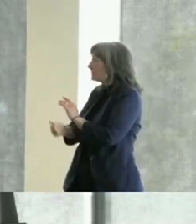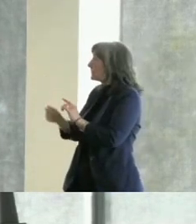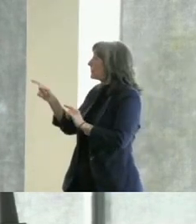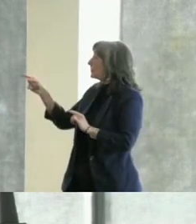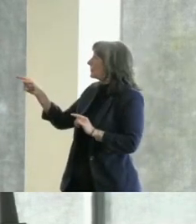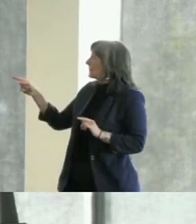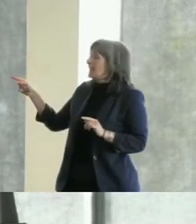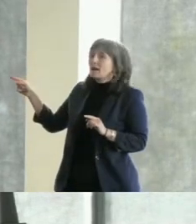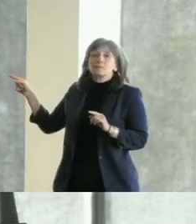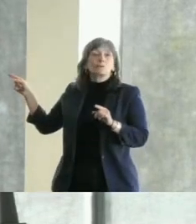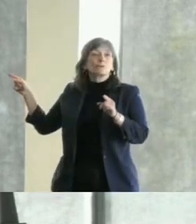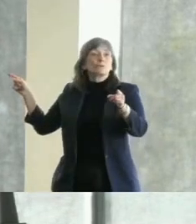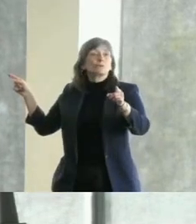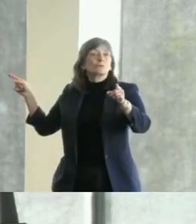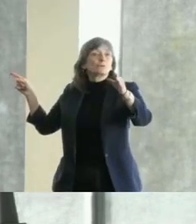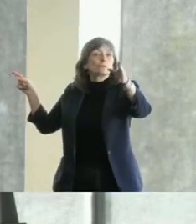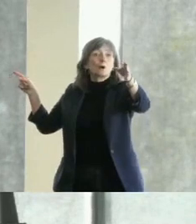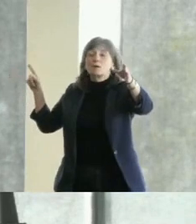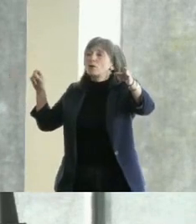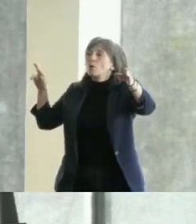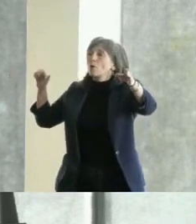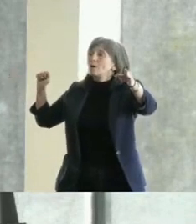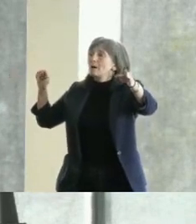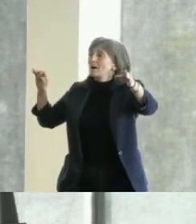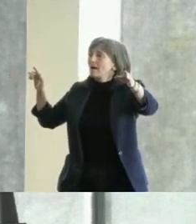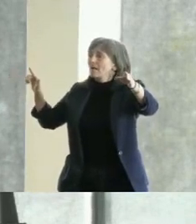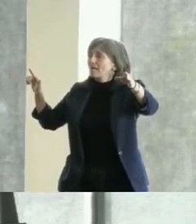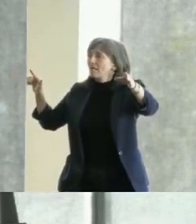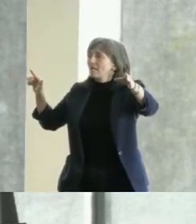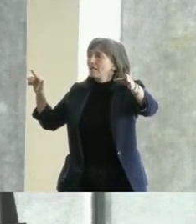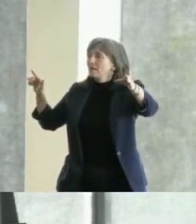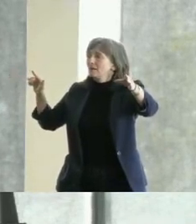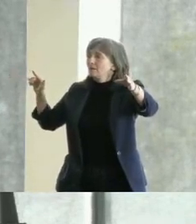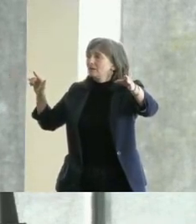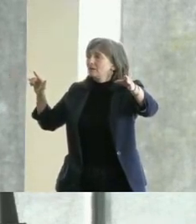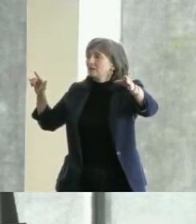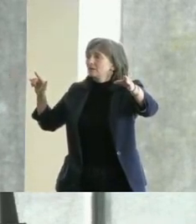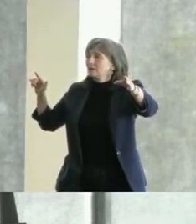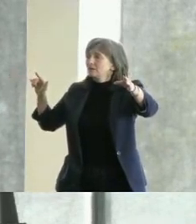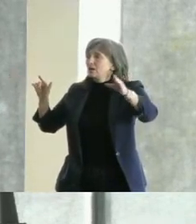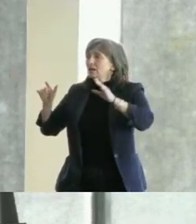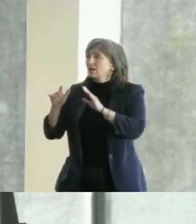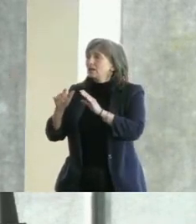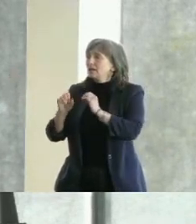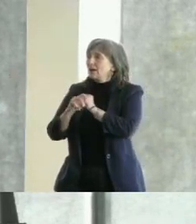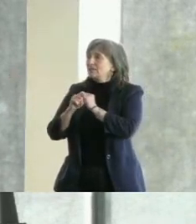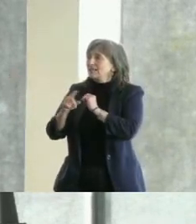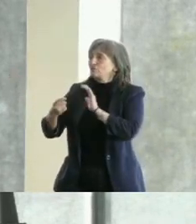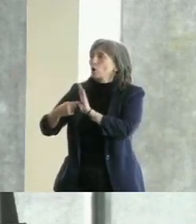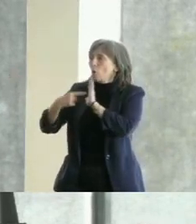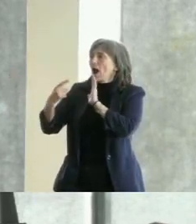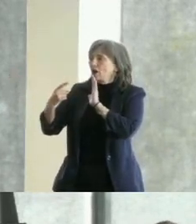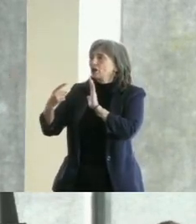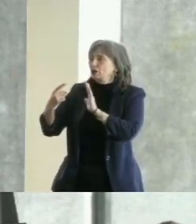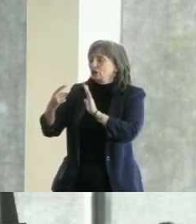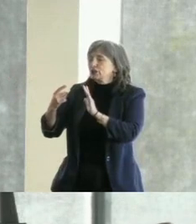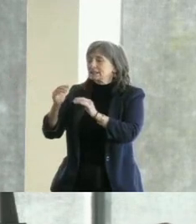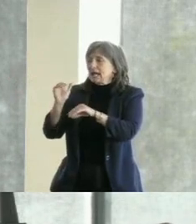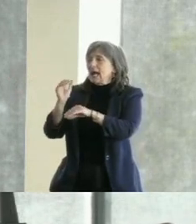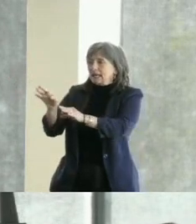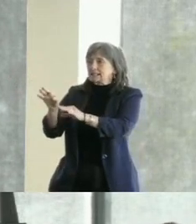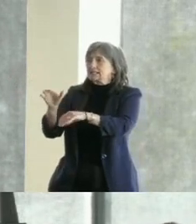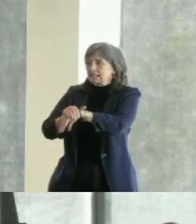hand up down the back. Laura Bell, I think, got a response. I don't know. I mean, I'd be happy to answer it, but certainly interested in other people's insights